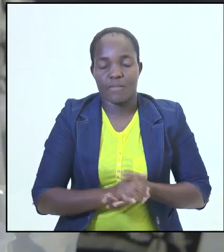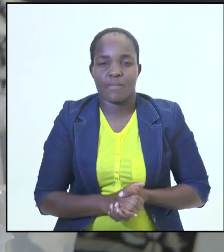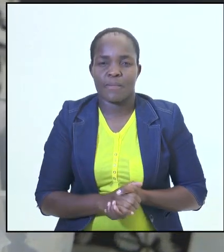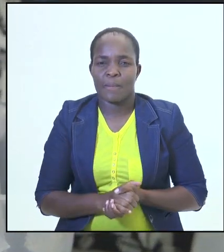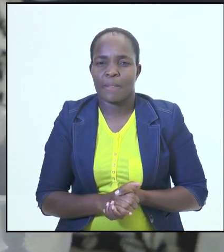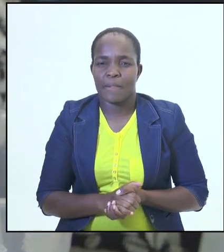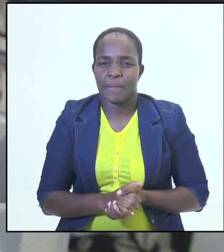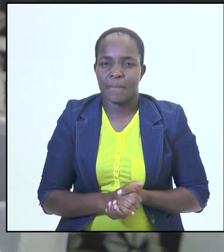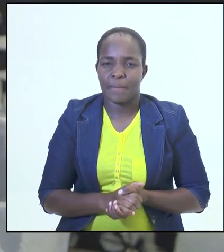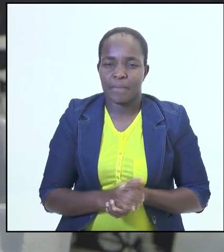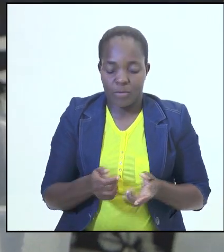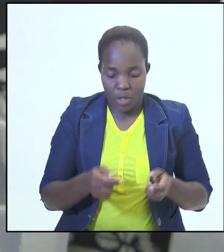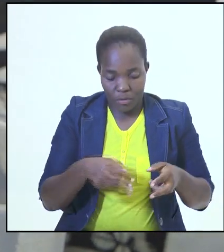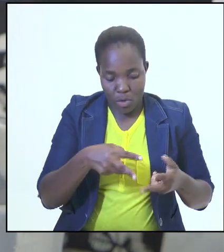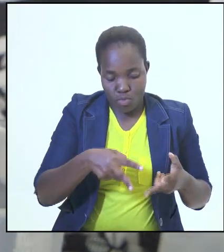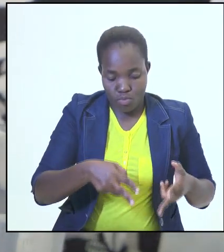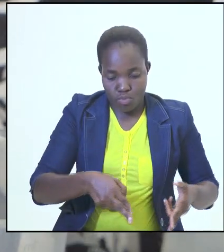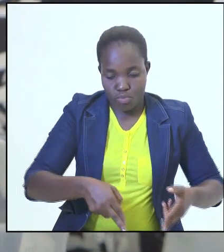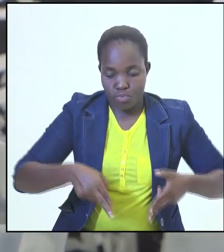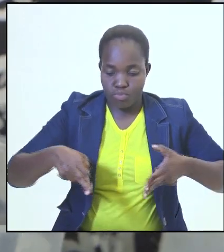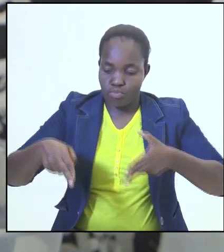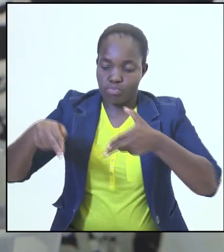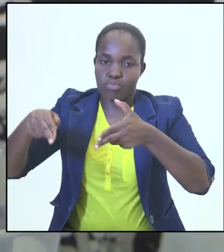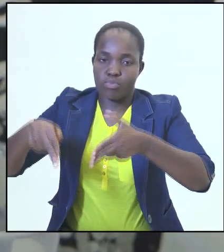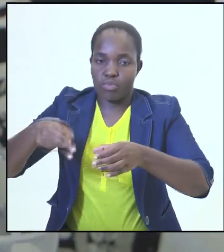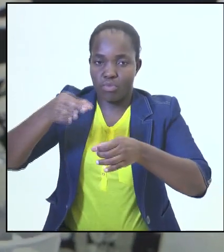we place the leaf in the test tube with alcohol .